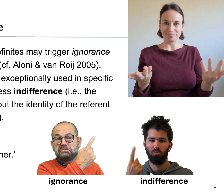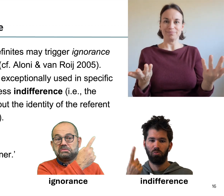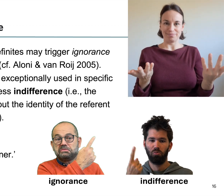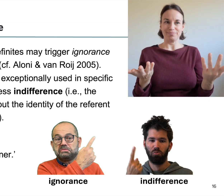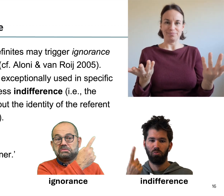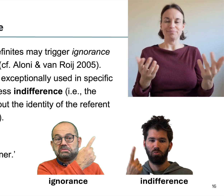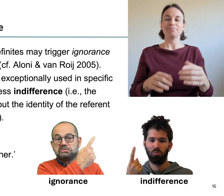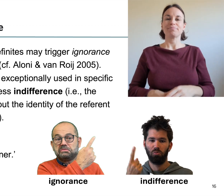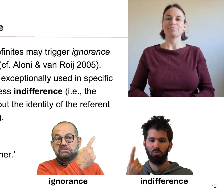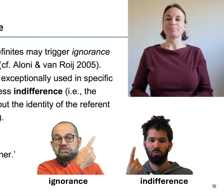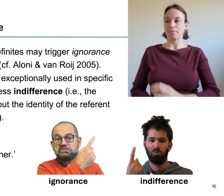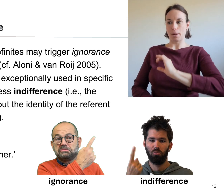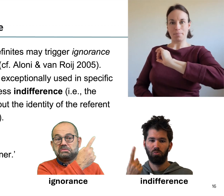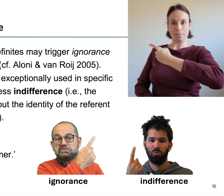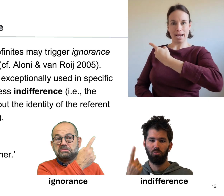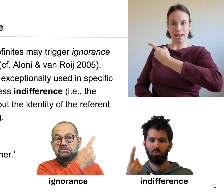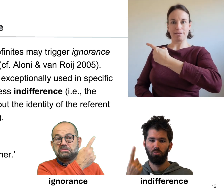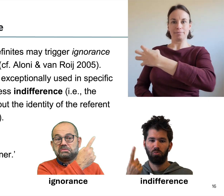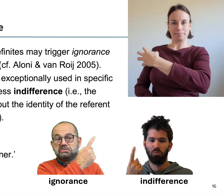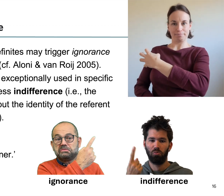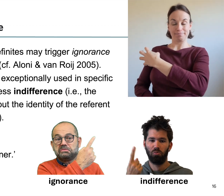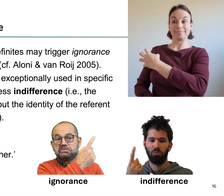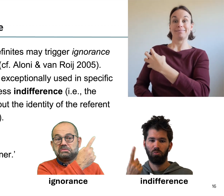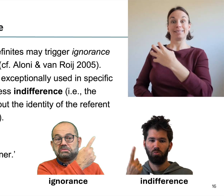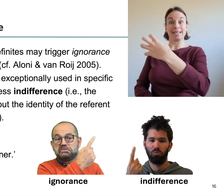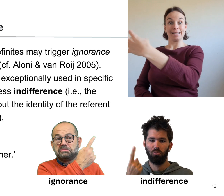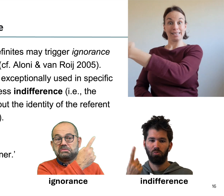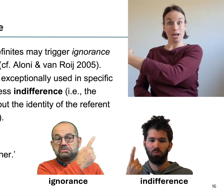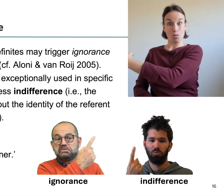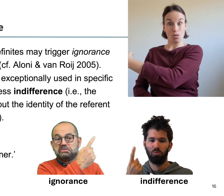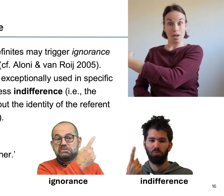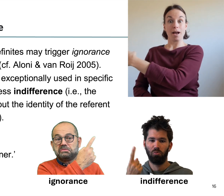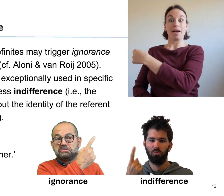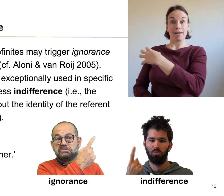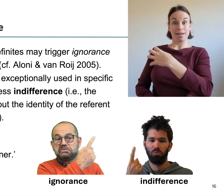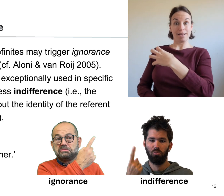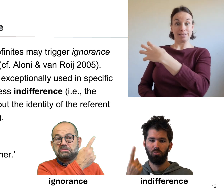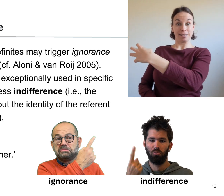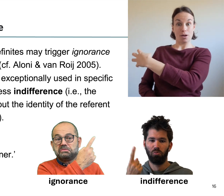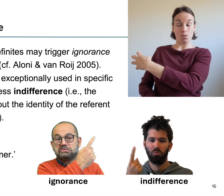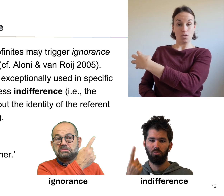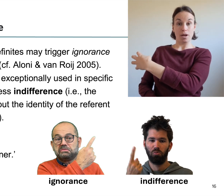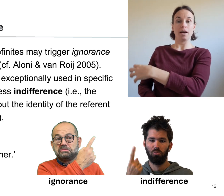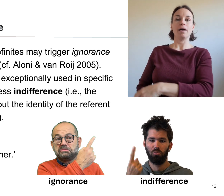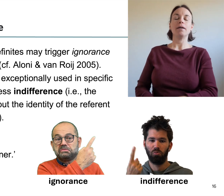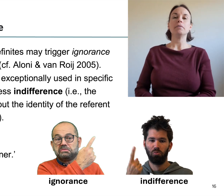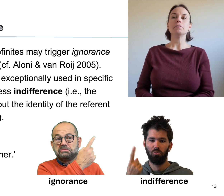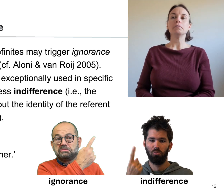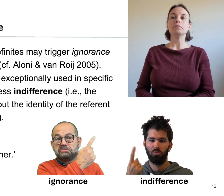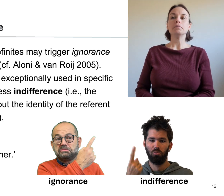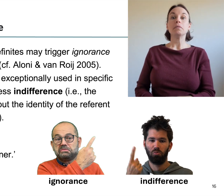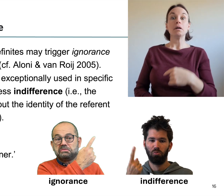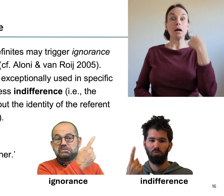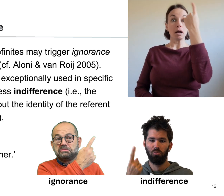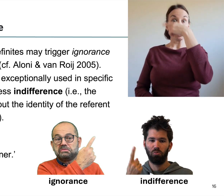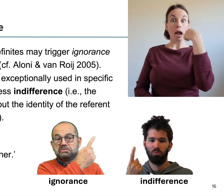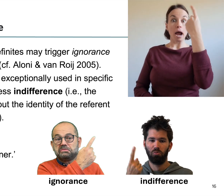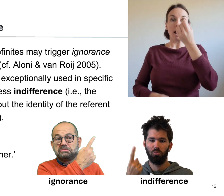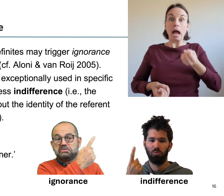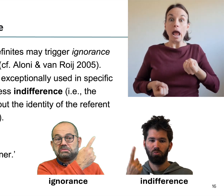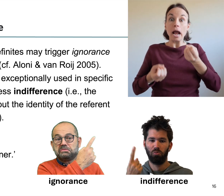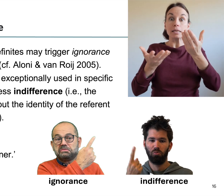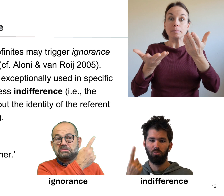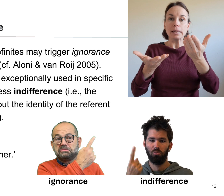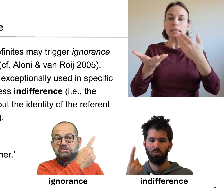And in the second still, we have the same no manual to encode that the signer does not consider